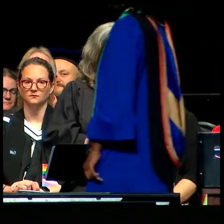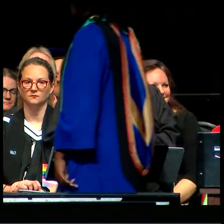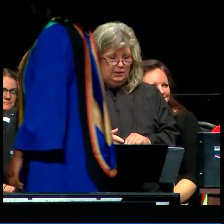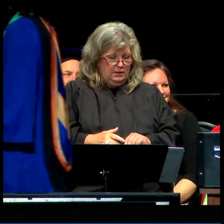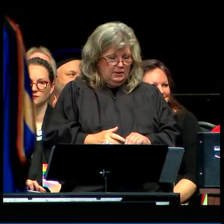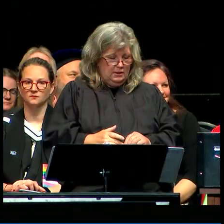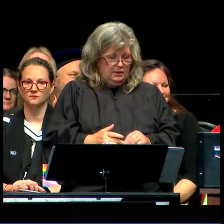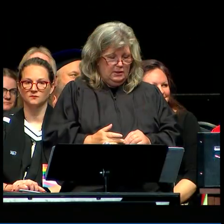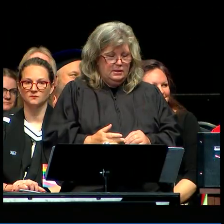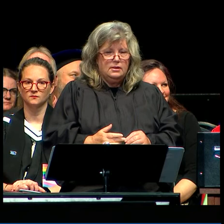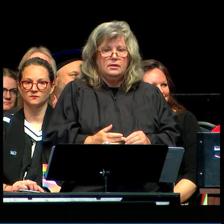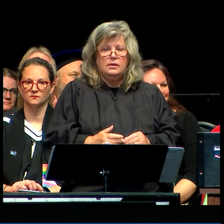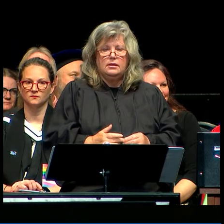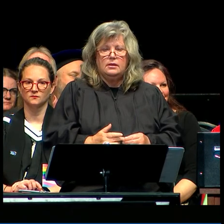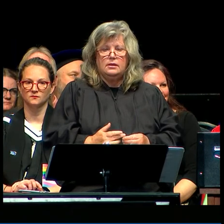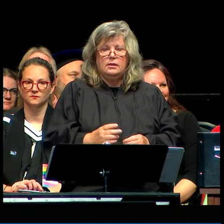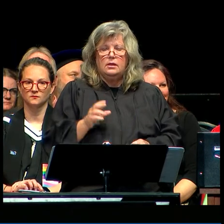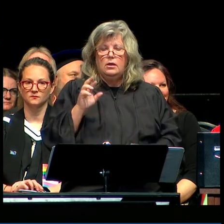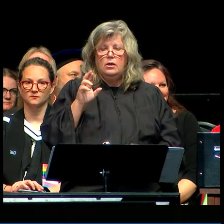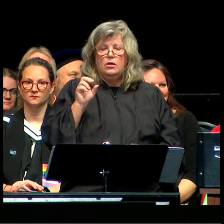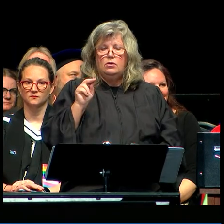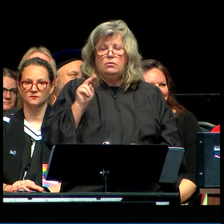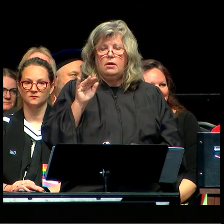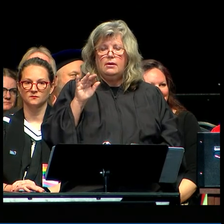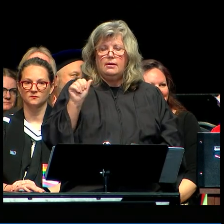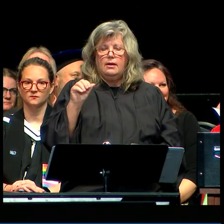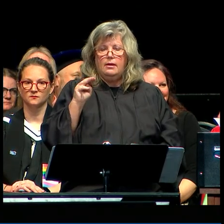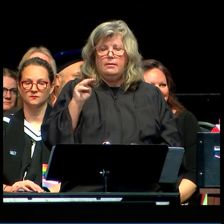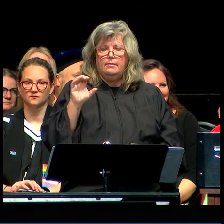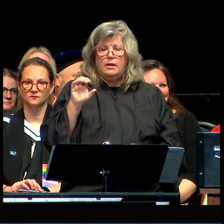Ronica McLaughlin, with distinction.